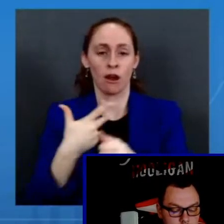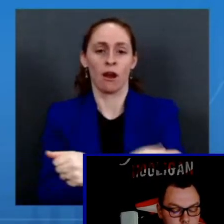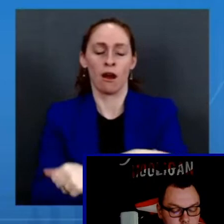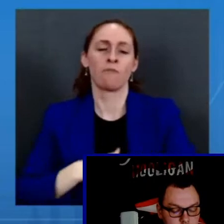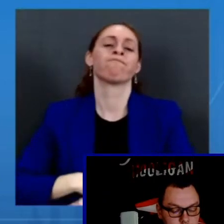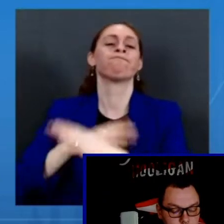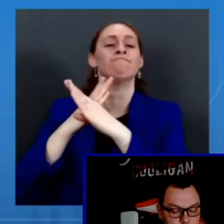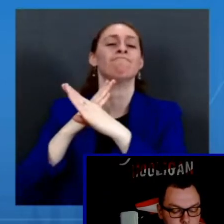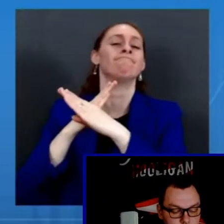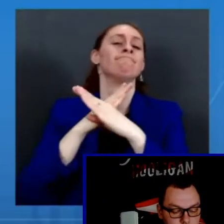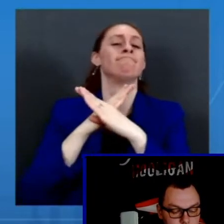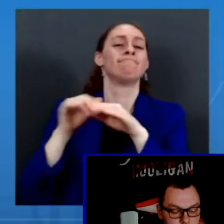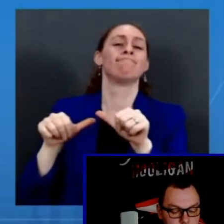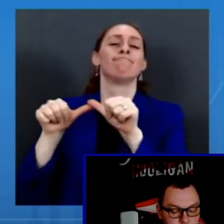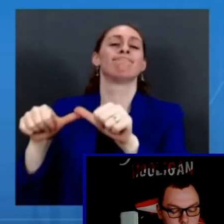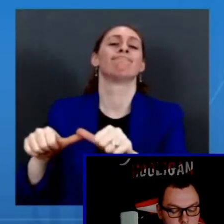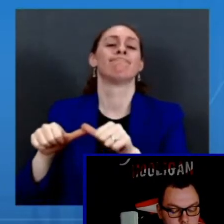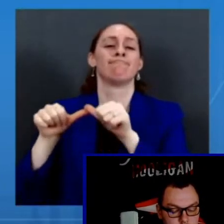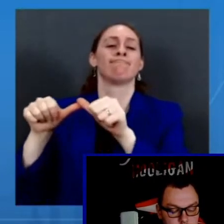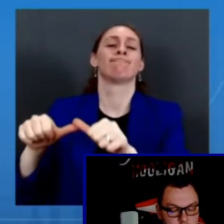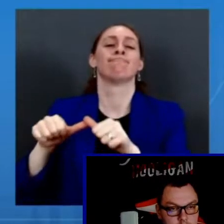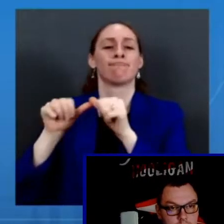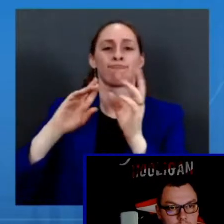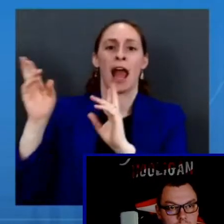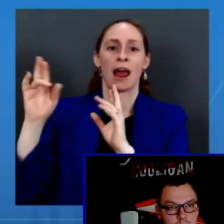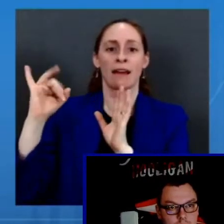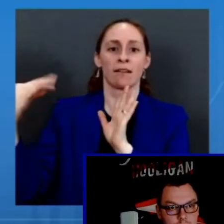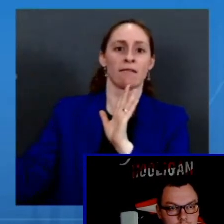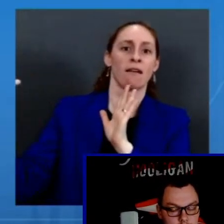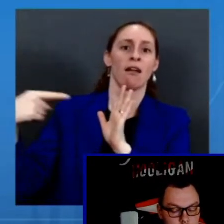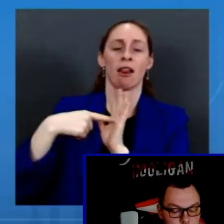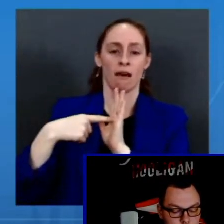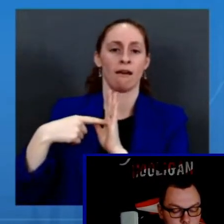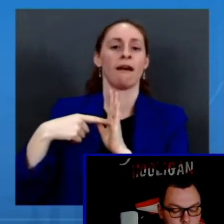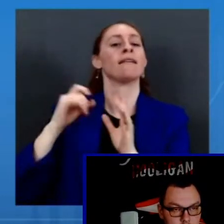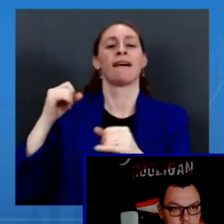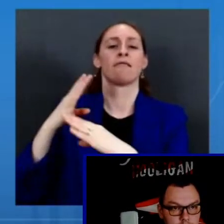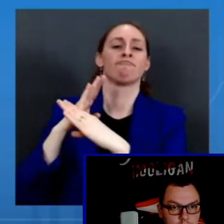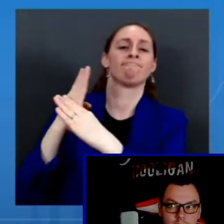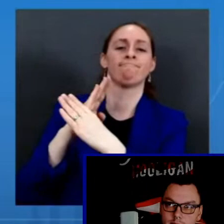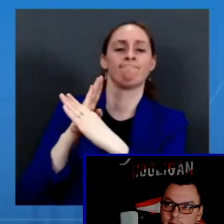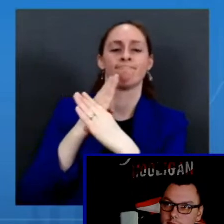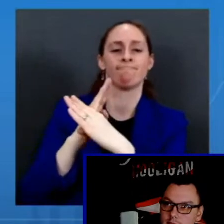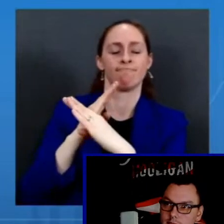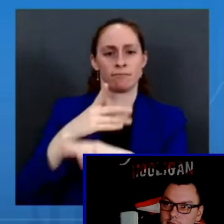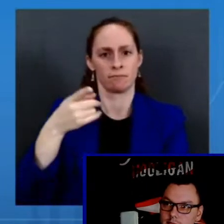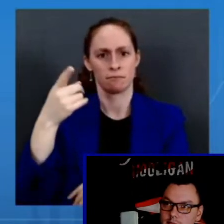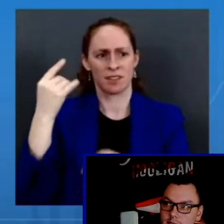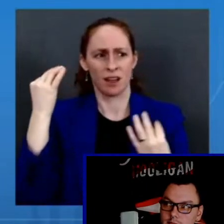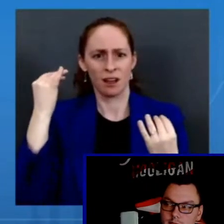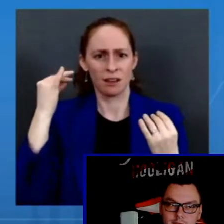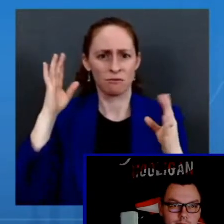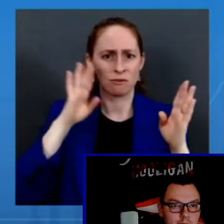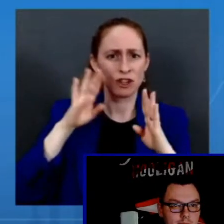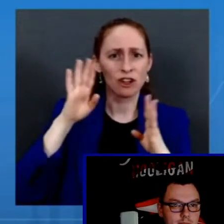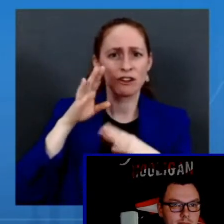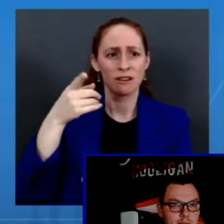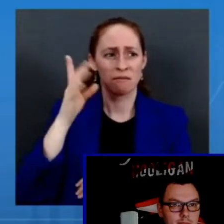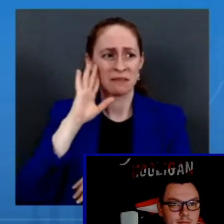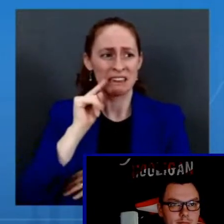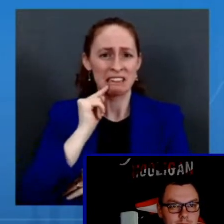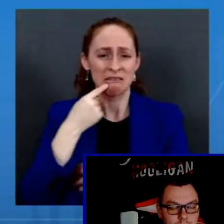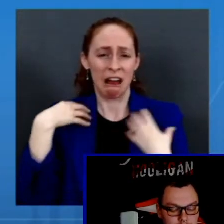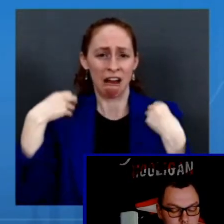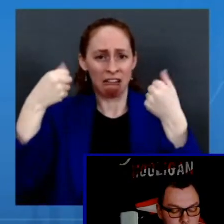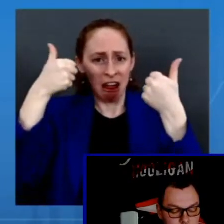disease. Next slide. A quick word now on something that Jeff mentioned, is namely the treatments that are